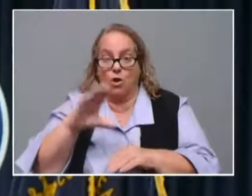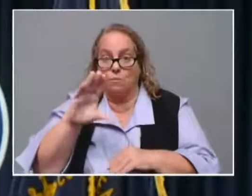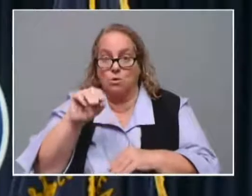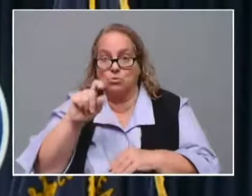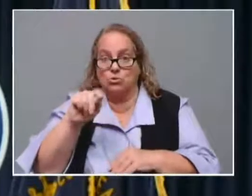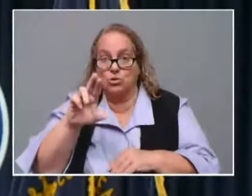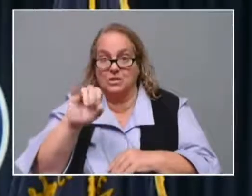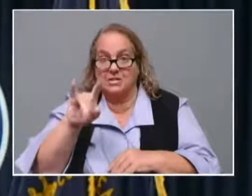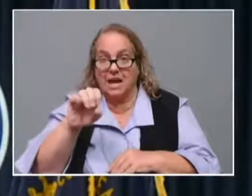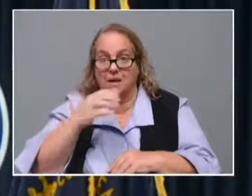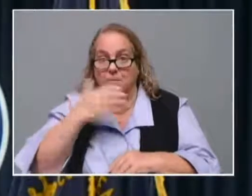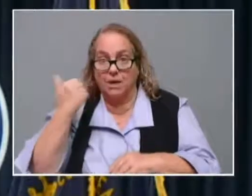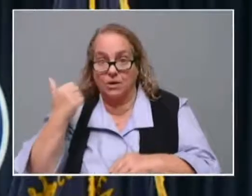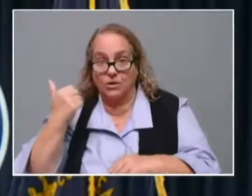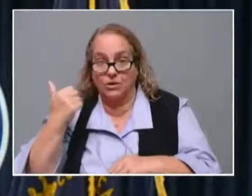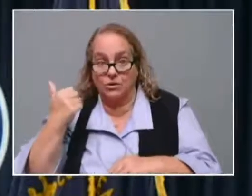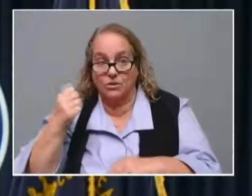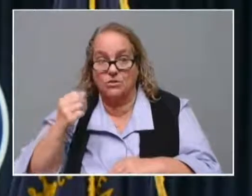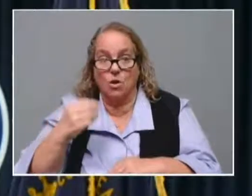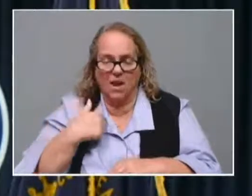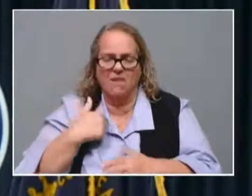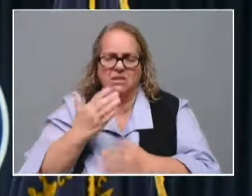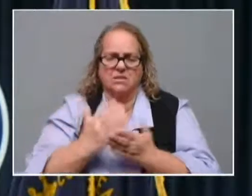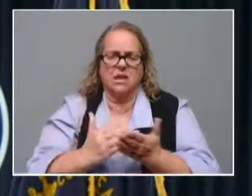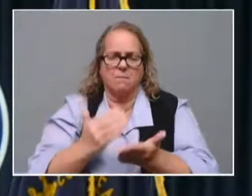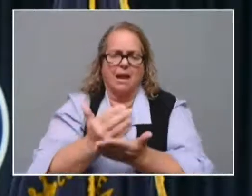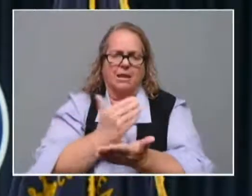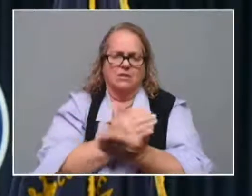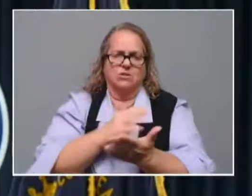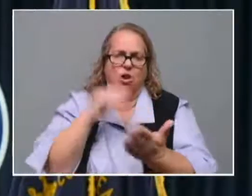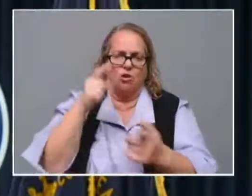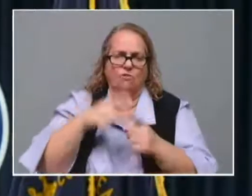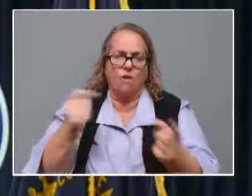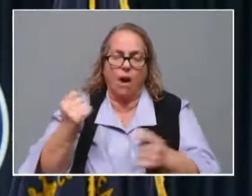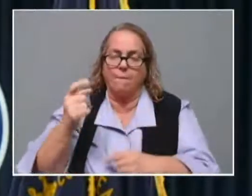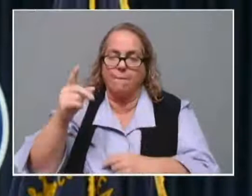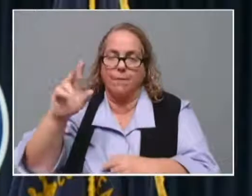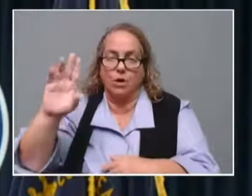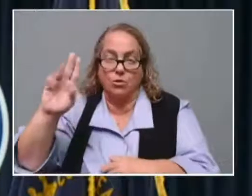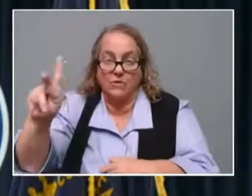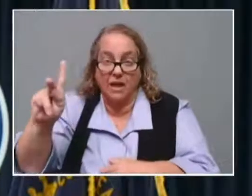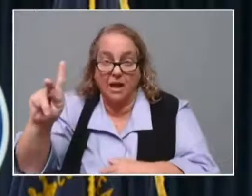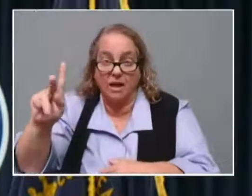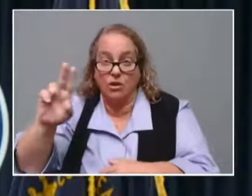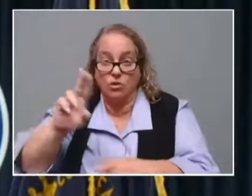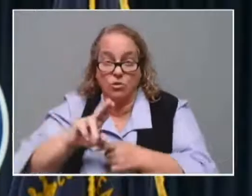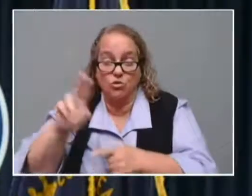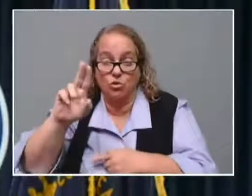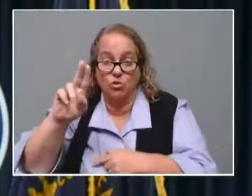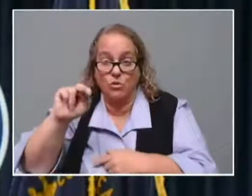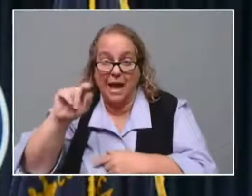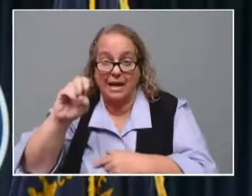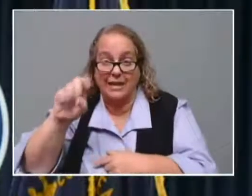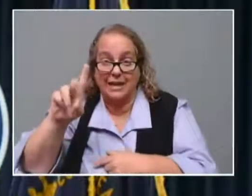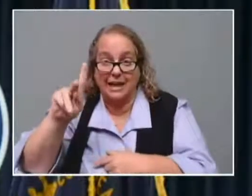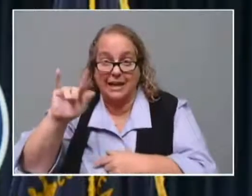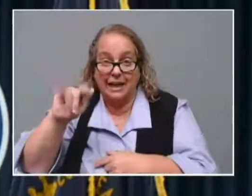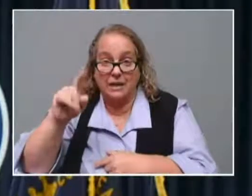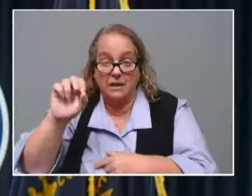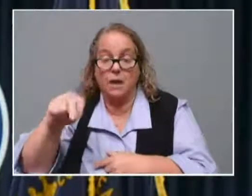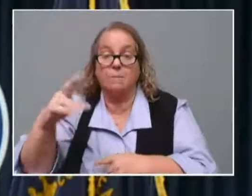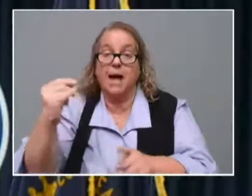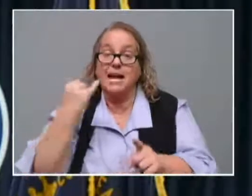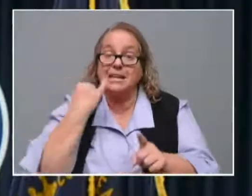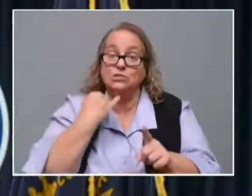there. We have some lessons learned from Israel. I think what it teaches us is we've got to be focused